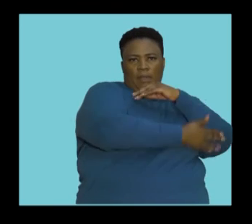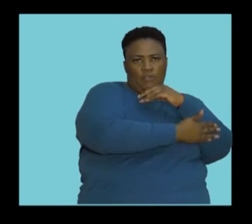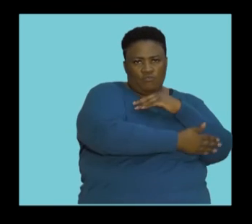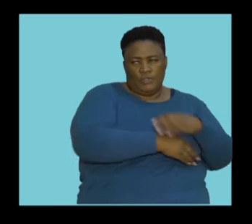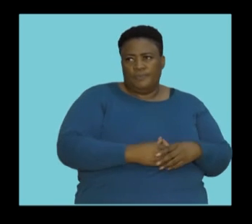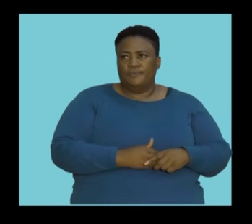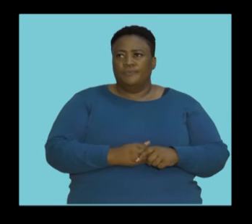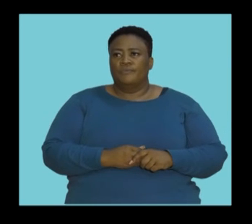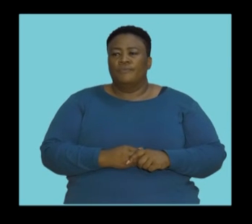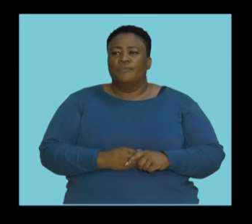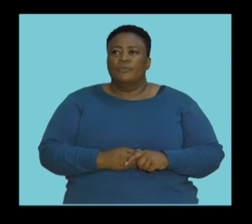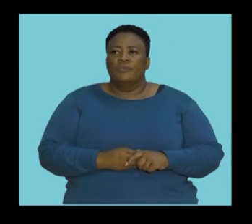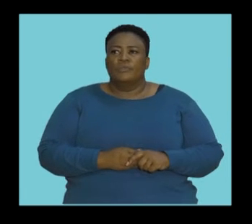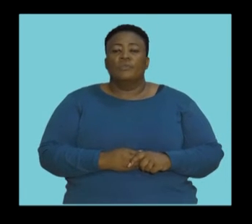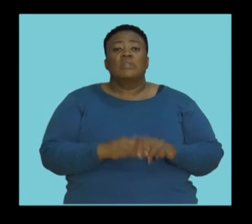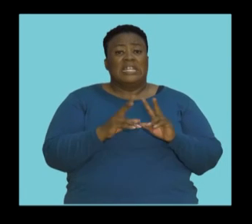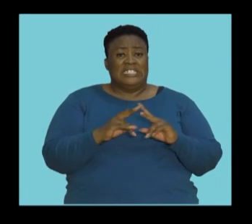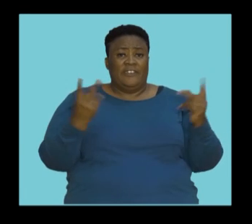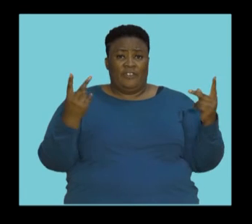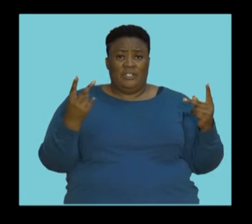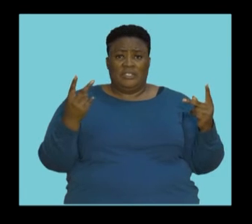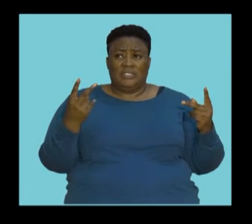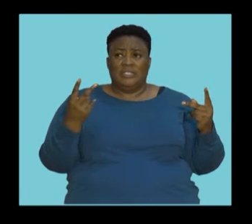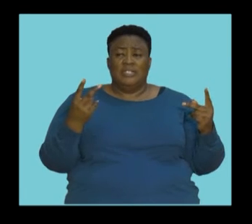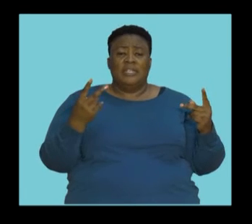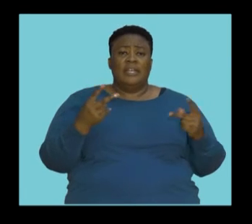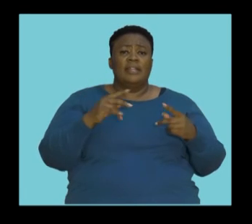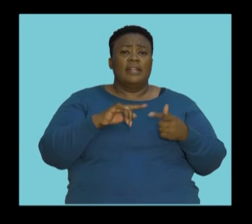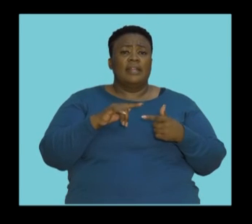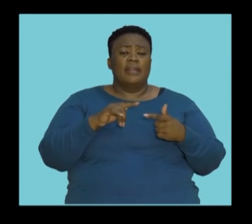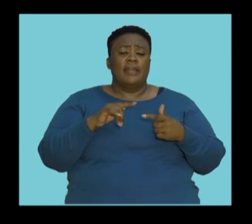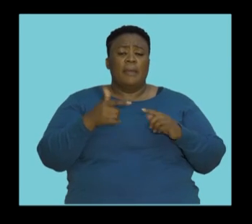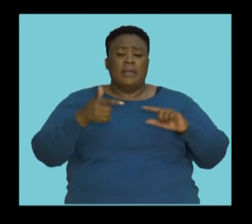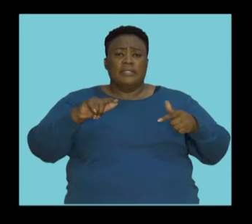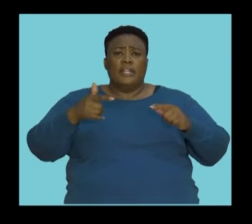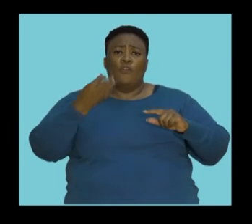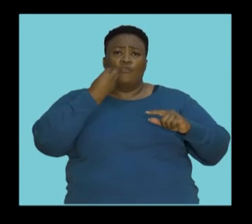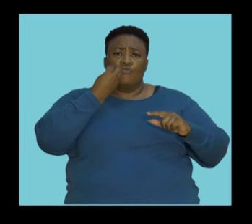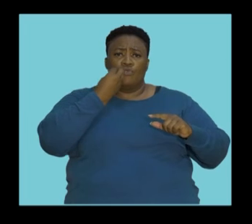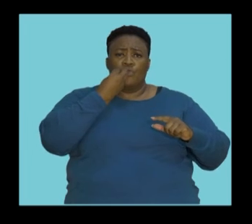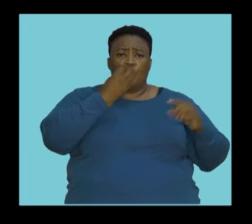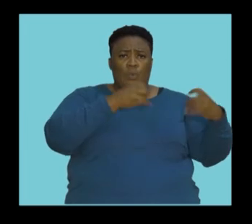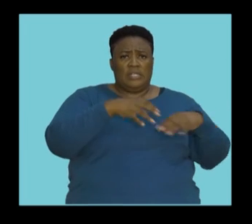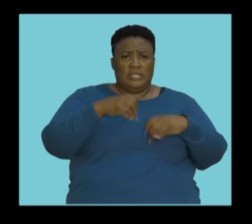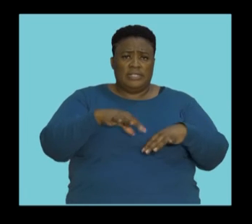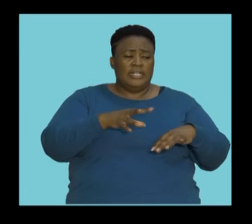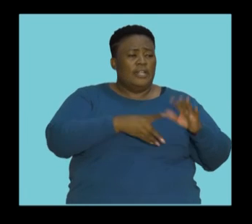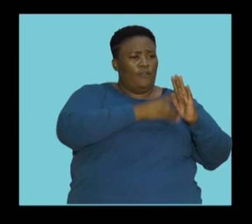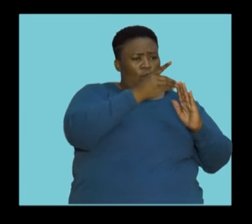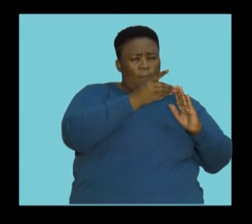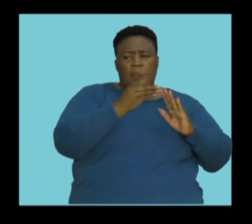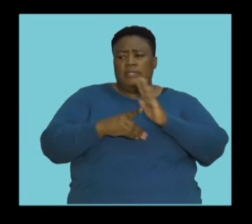Right, so the next question, explain the difference in the pattern of food wastage in a developed and